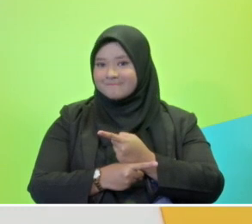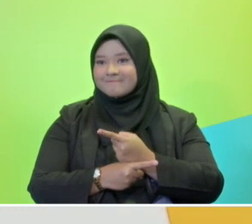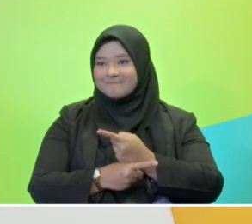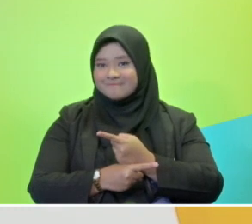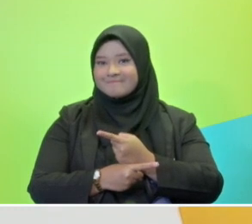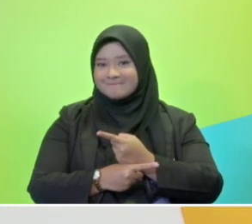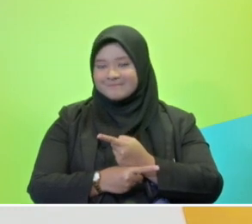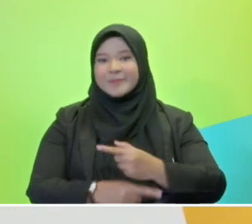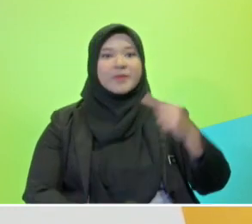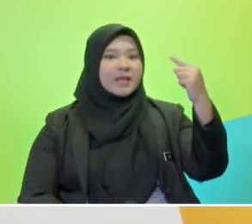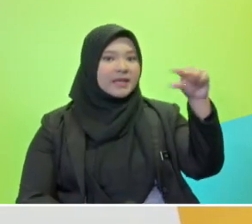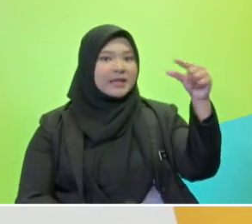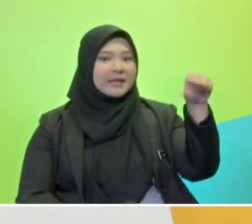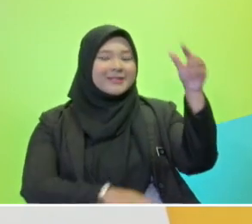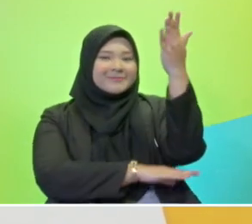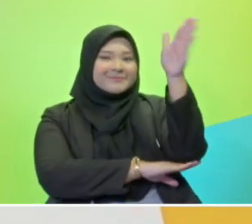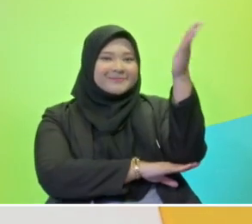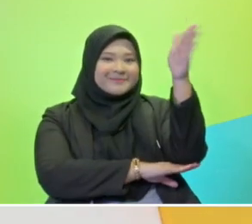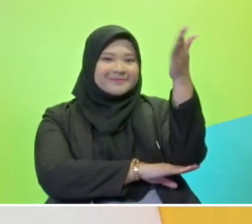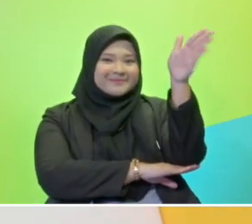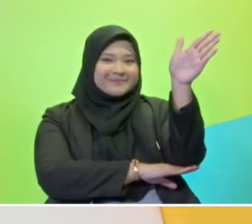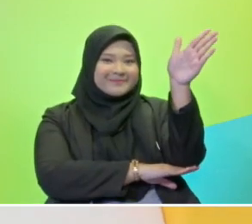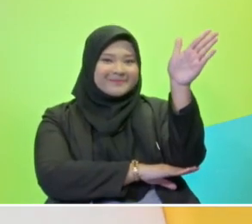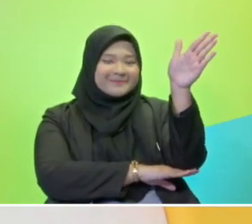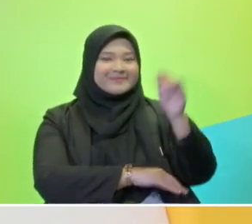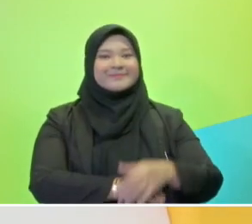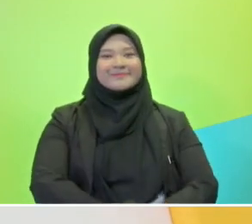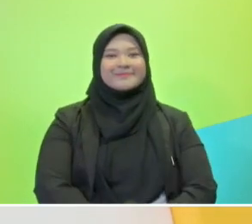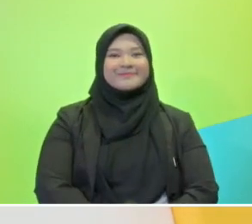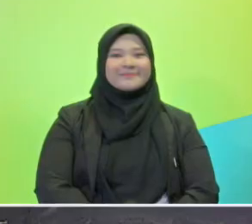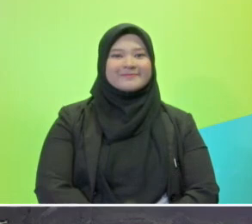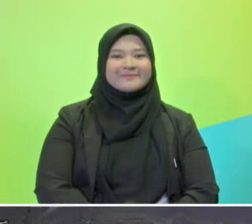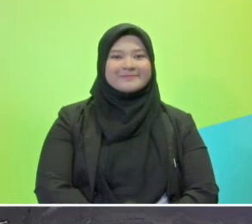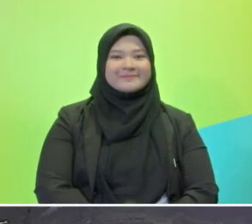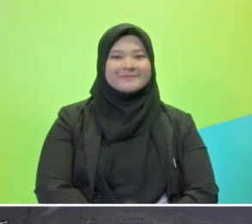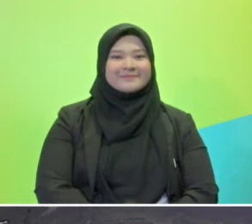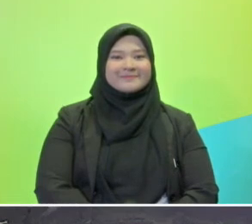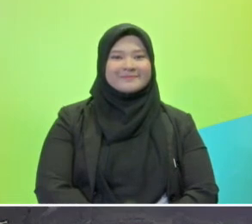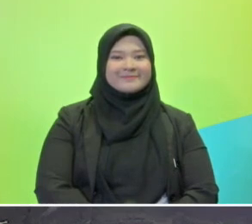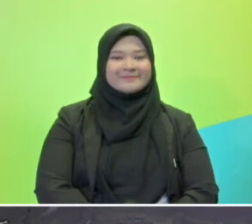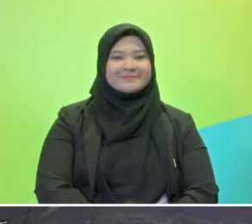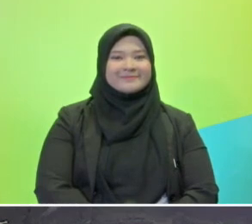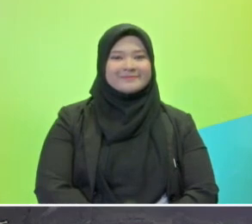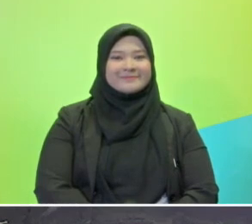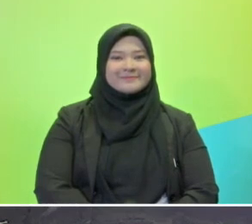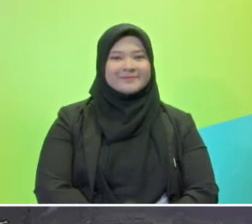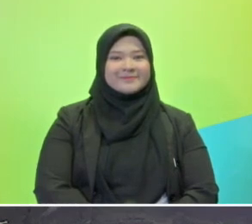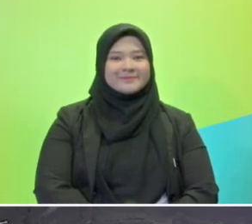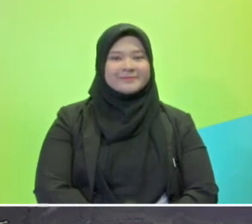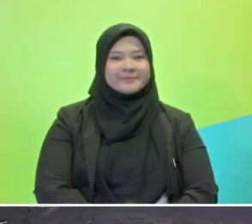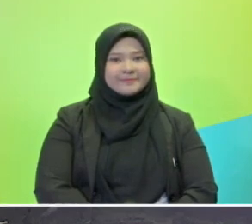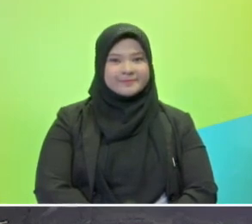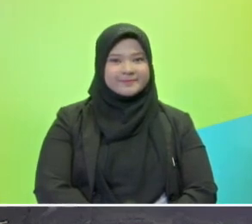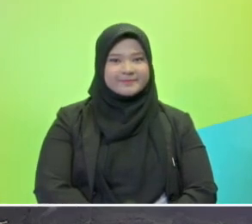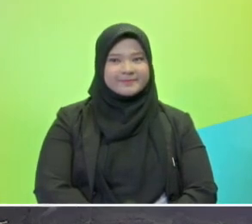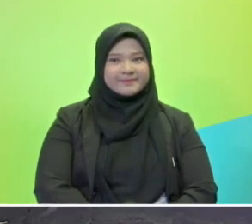Abu has this stuffed bear? Okay. Right. So, what unicorn for? One unicorn for Azra. Okay. Okay, Al-Fateh, it's